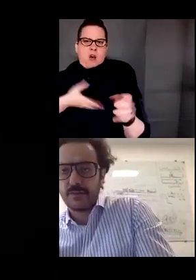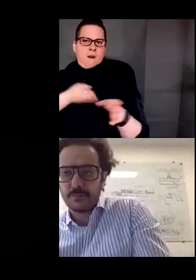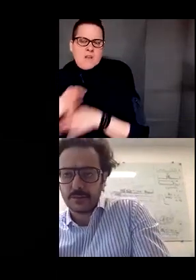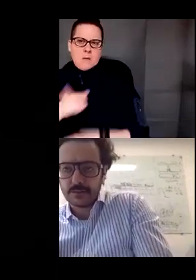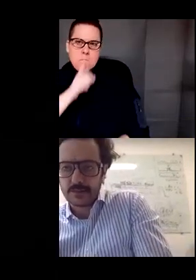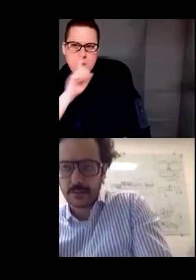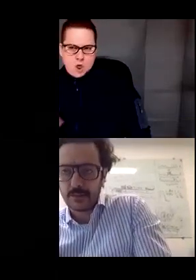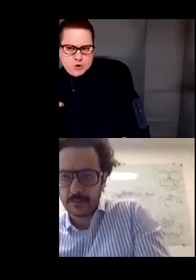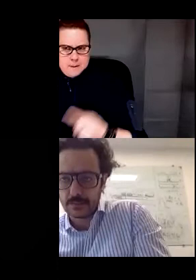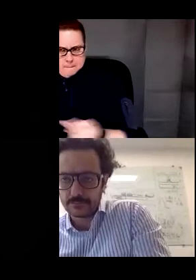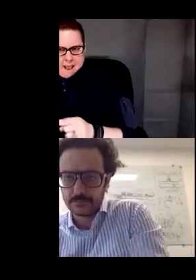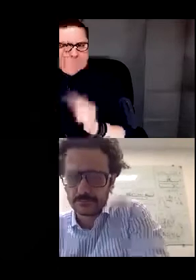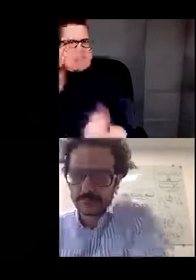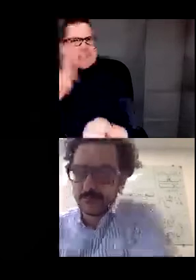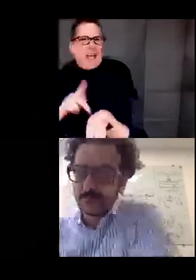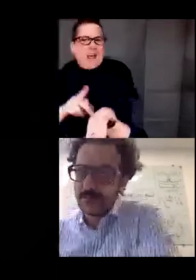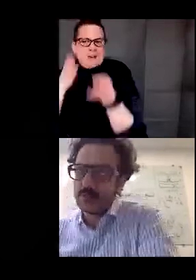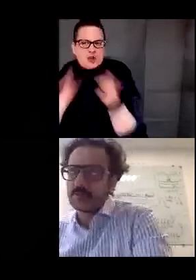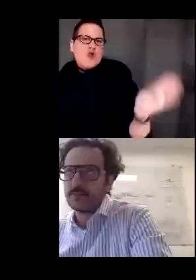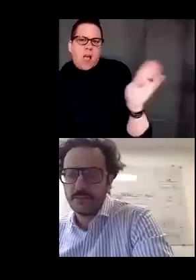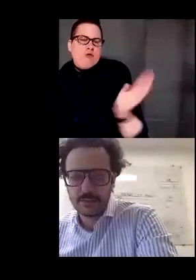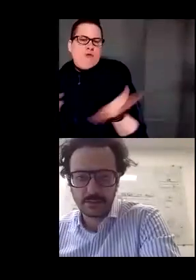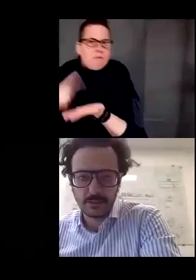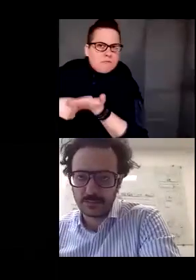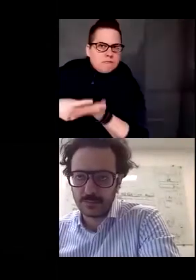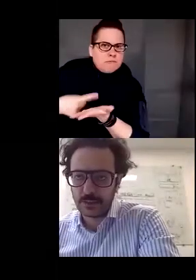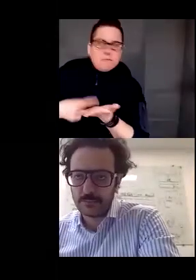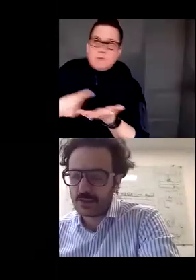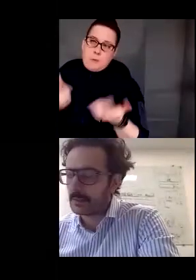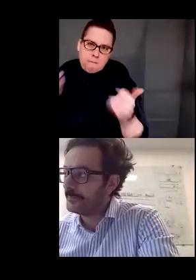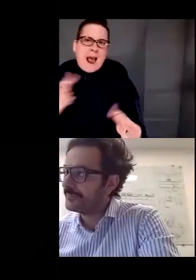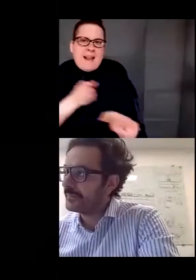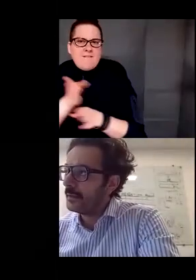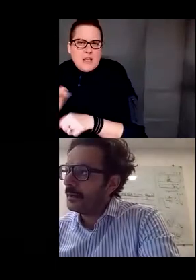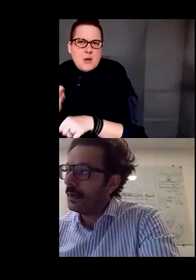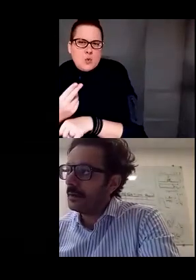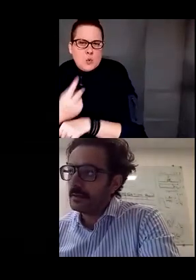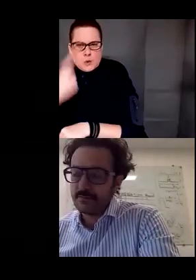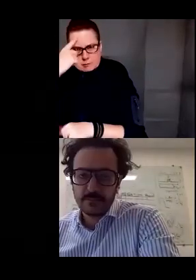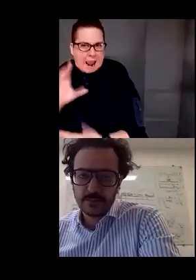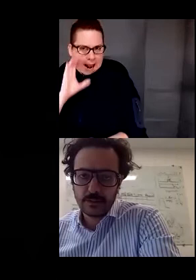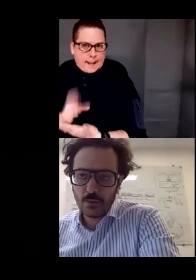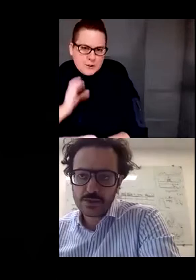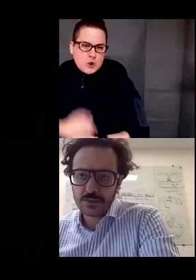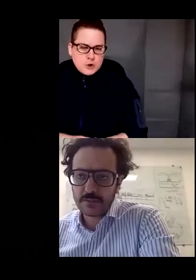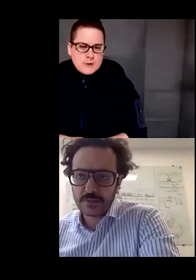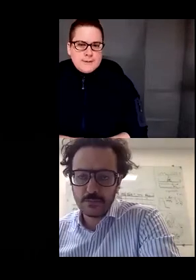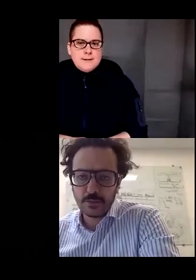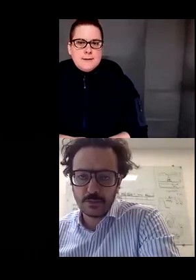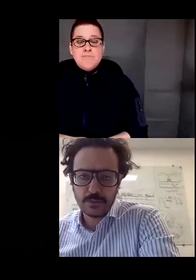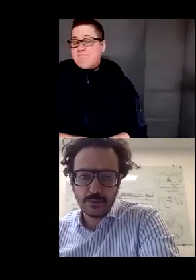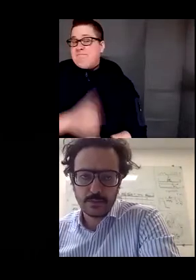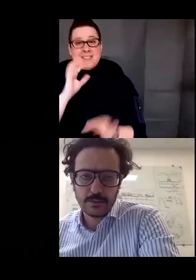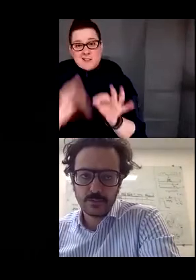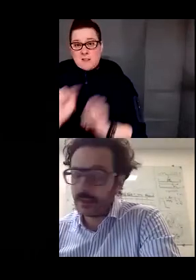just of pain, but in psychiatry and lots of the fields that use brain imaging. Well, the question is very